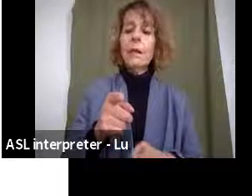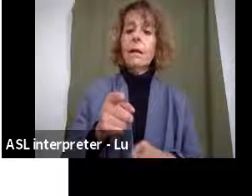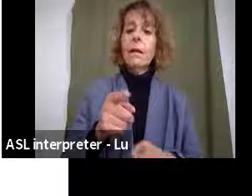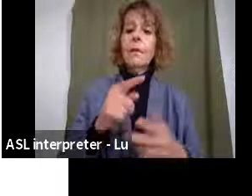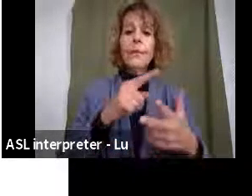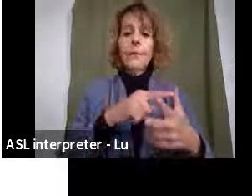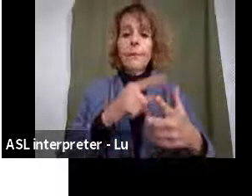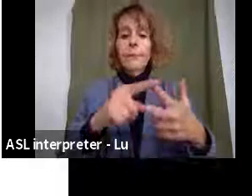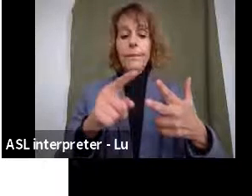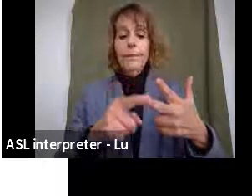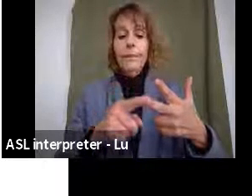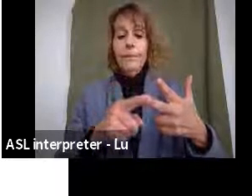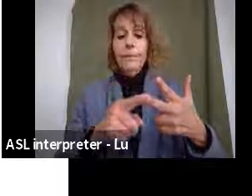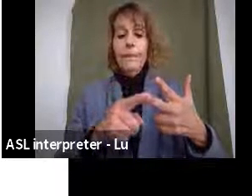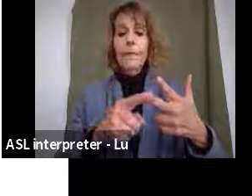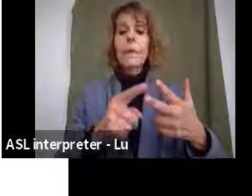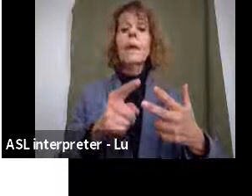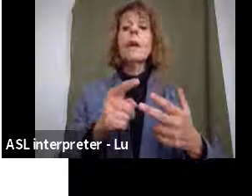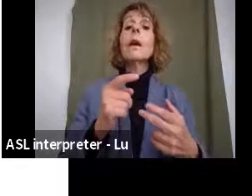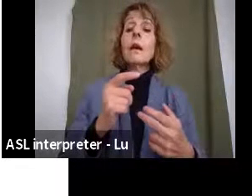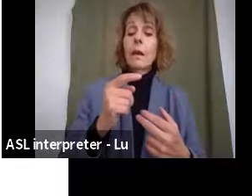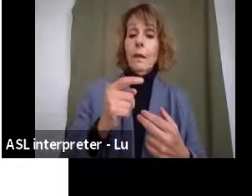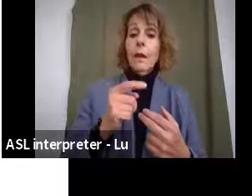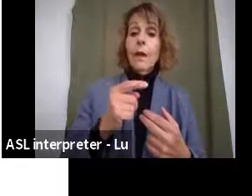parts of the definition of disability.